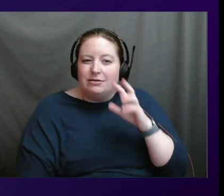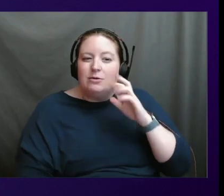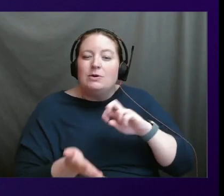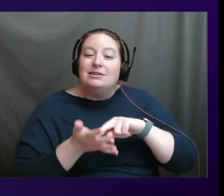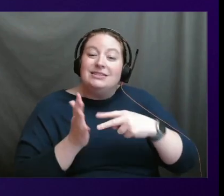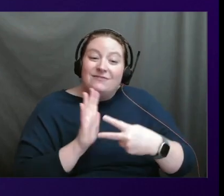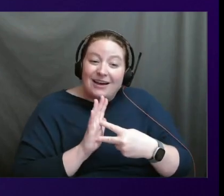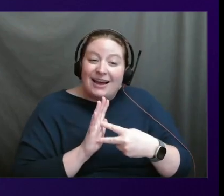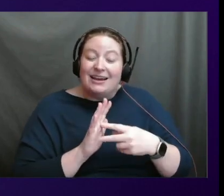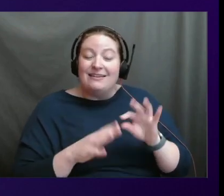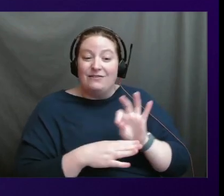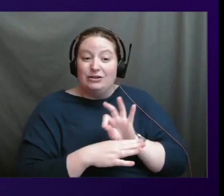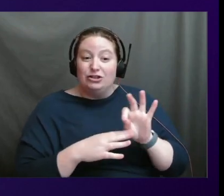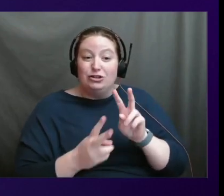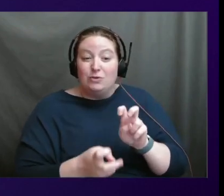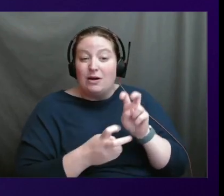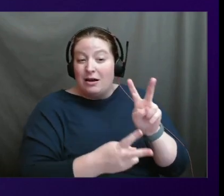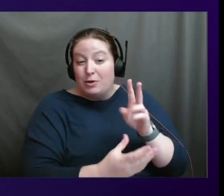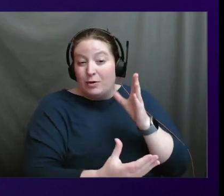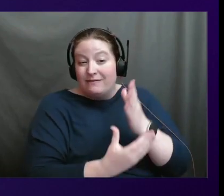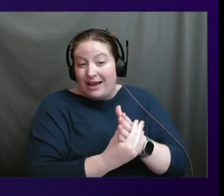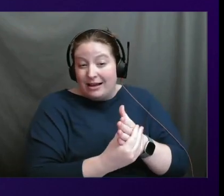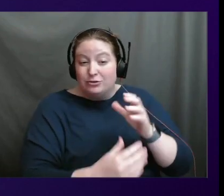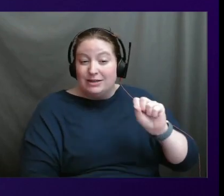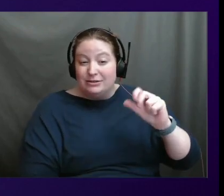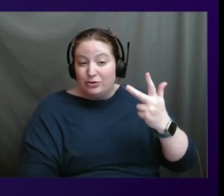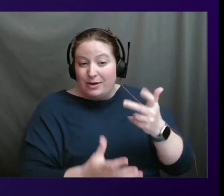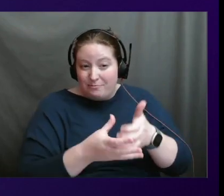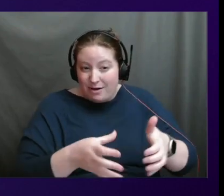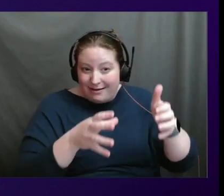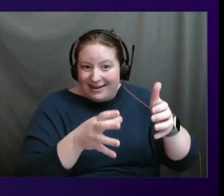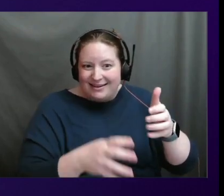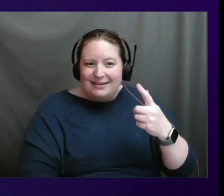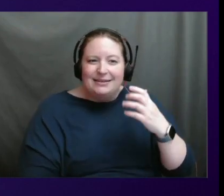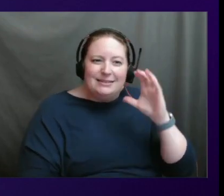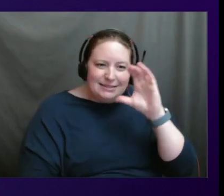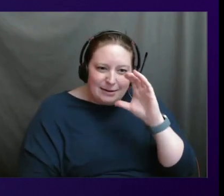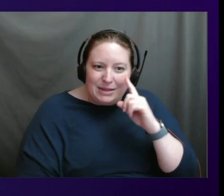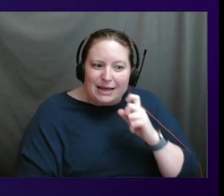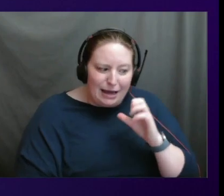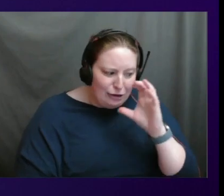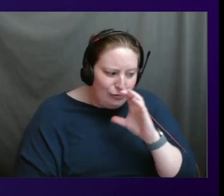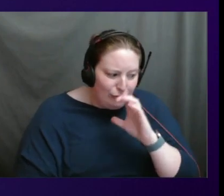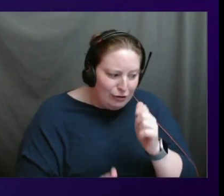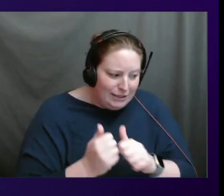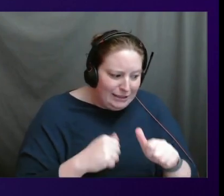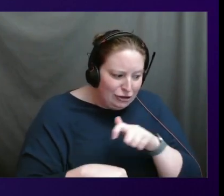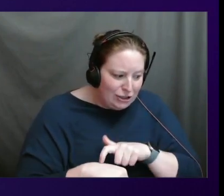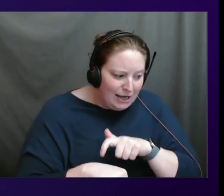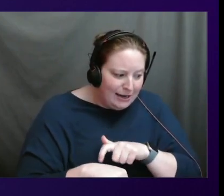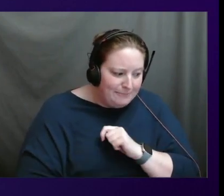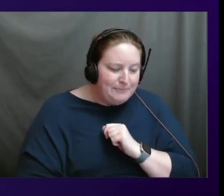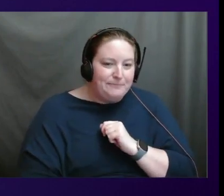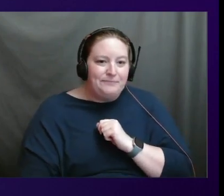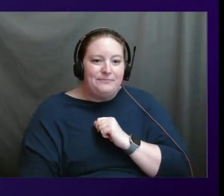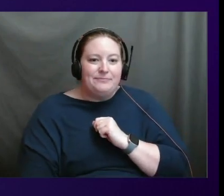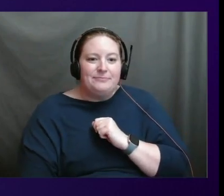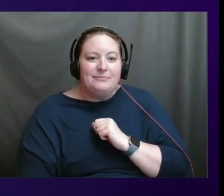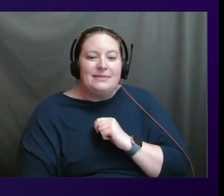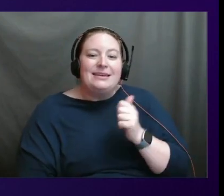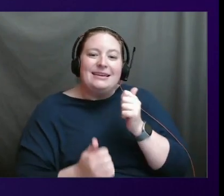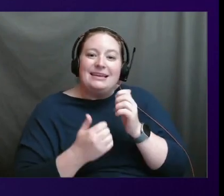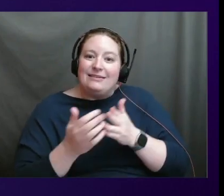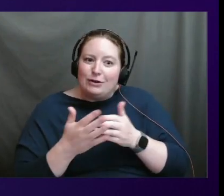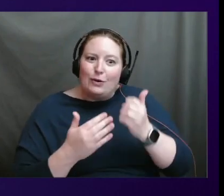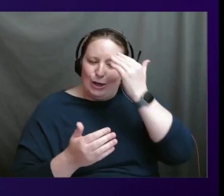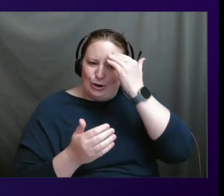to upload a file to an S3 bucket, which is something that I Google every time I do. Even though I know how to do this, I still